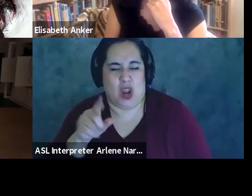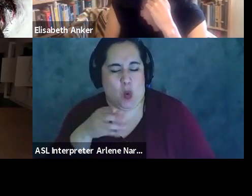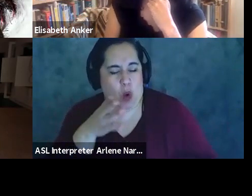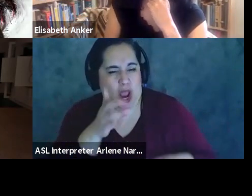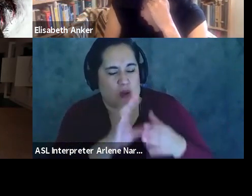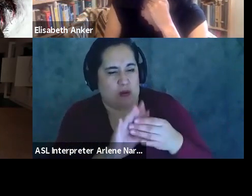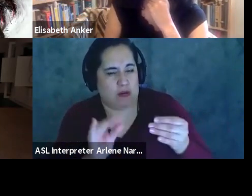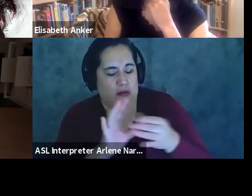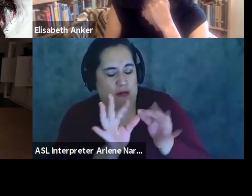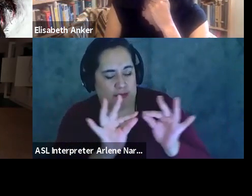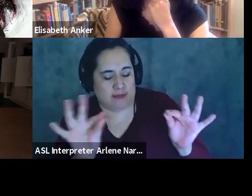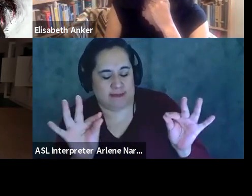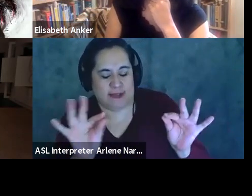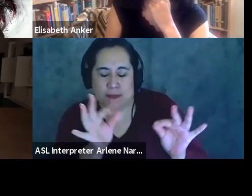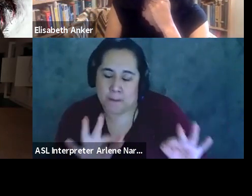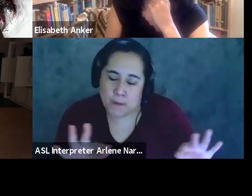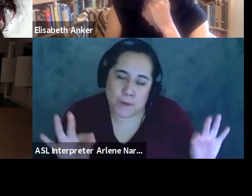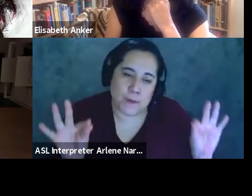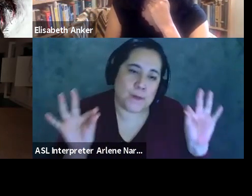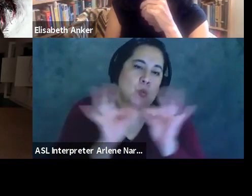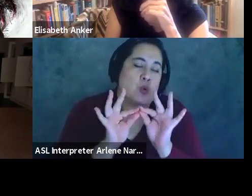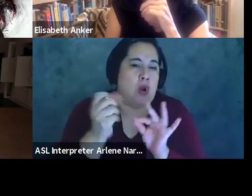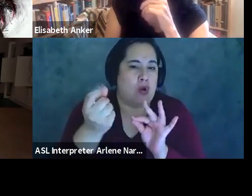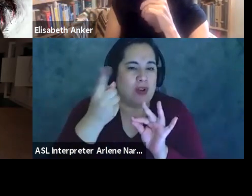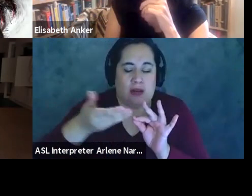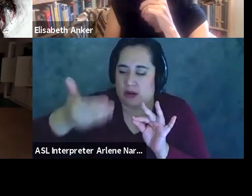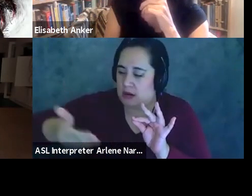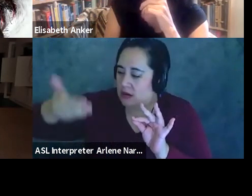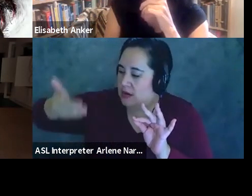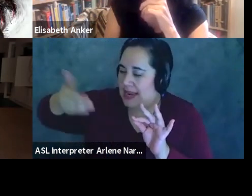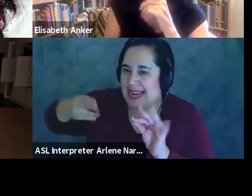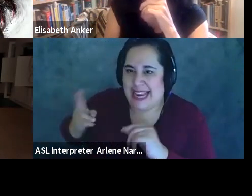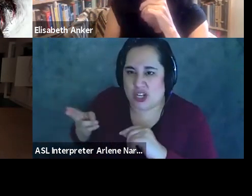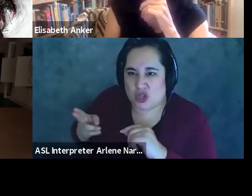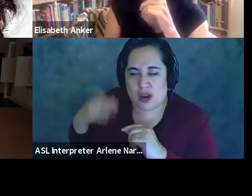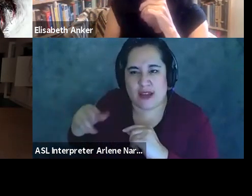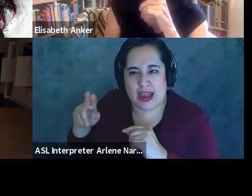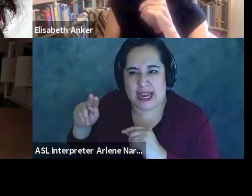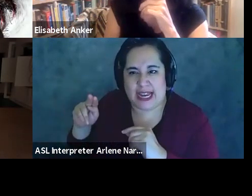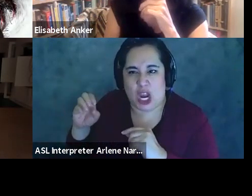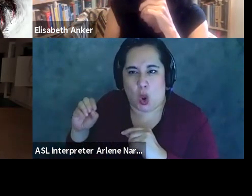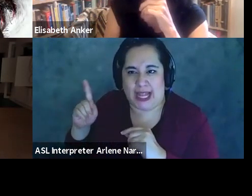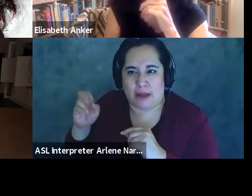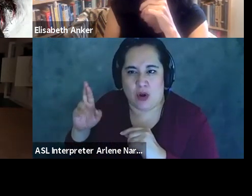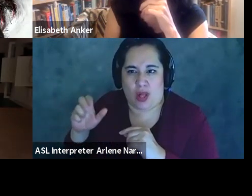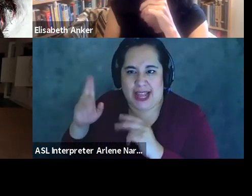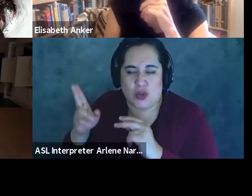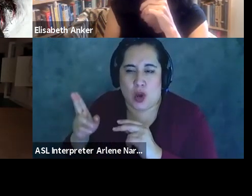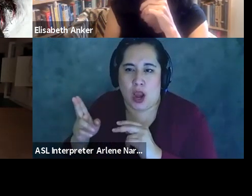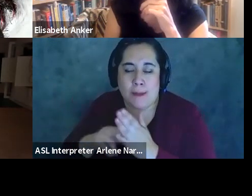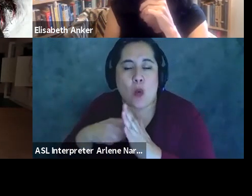terms of understanding the broad sweep of neoliberal history, because then we have an understanding that, Trump didn't just fall from the skies,